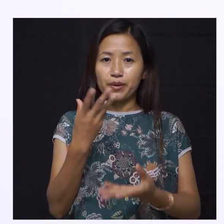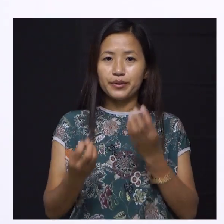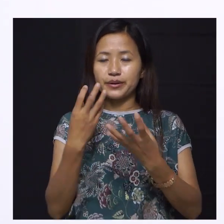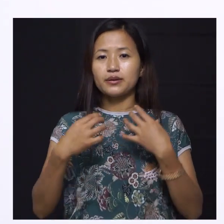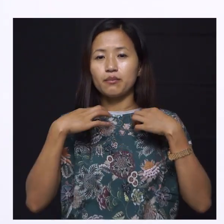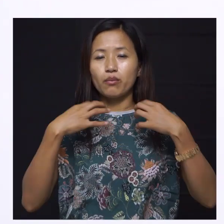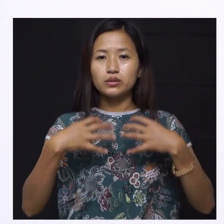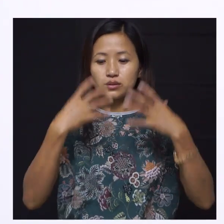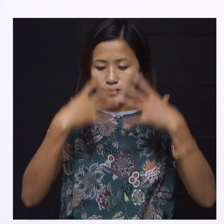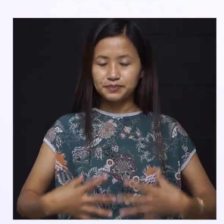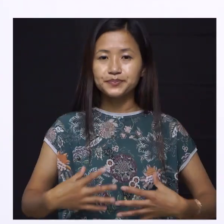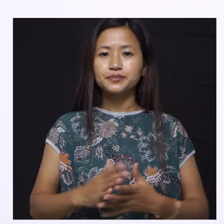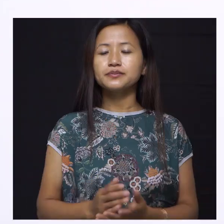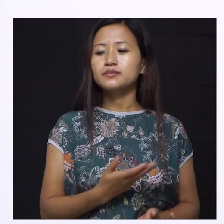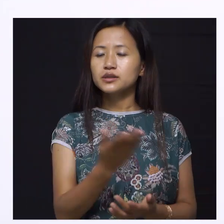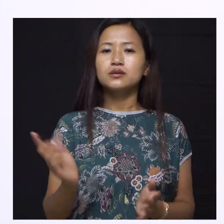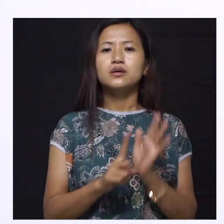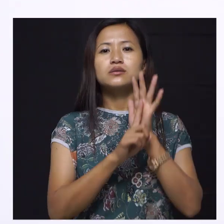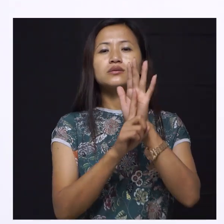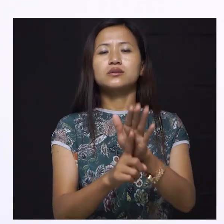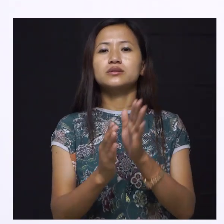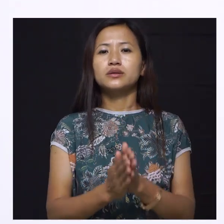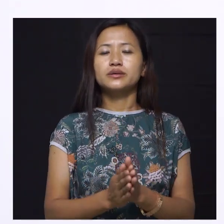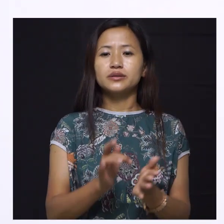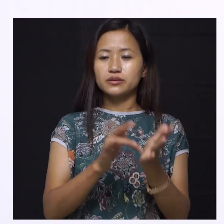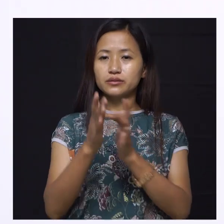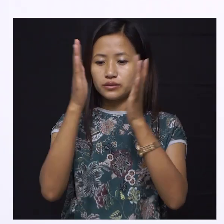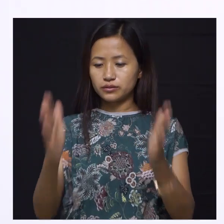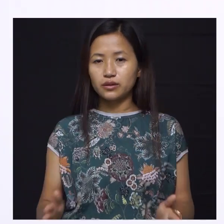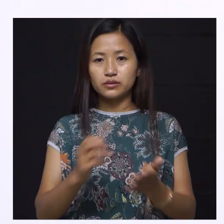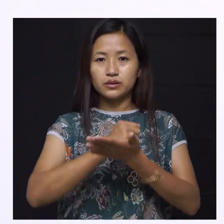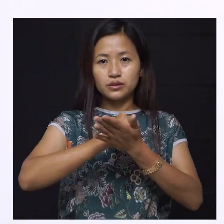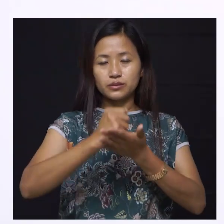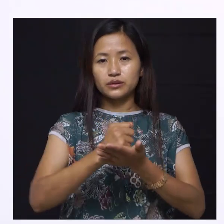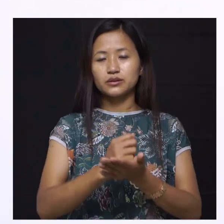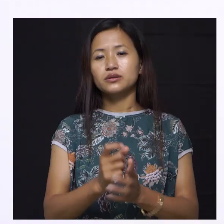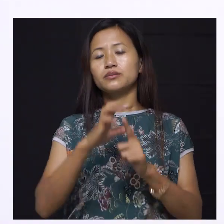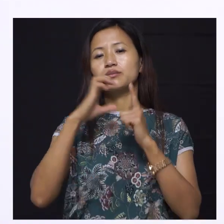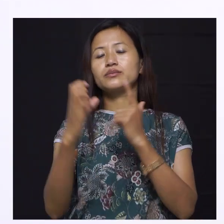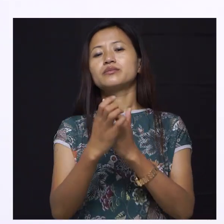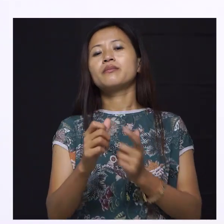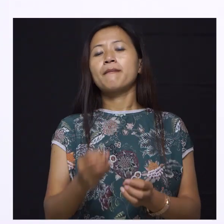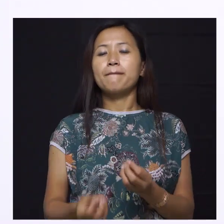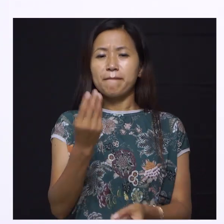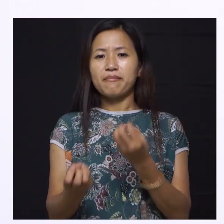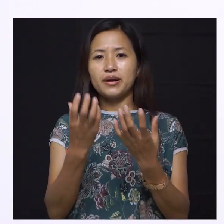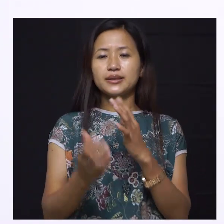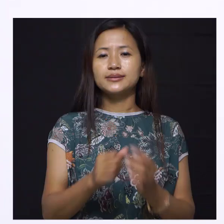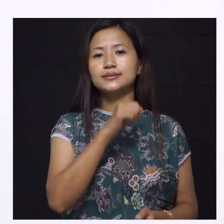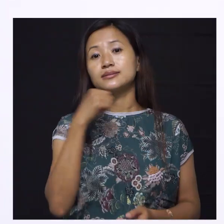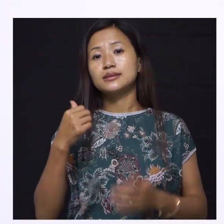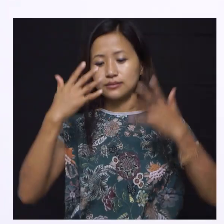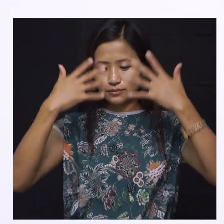that, but this shows that as Christians, they also practice the culture of burying the dead body. And so